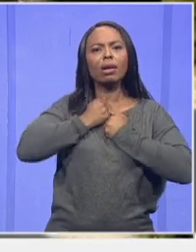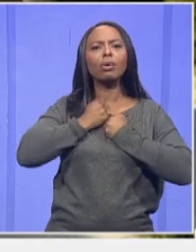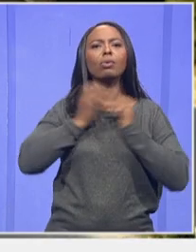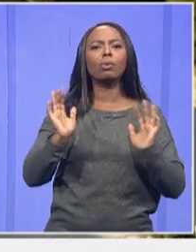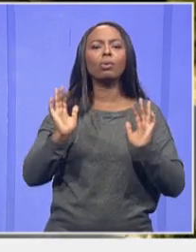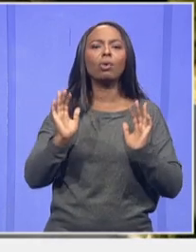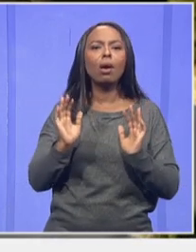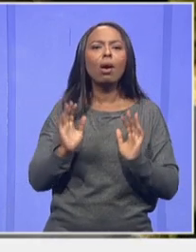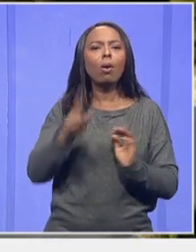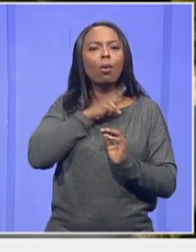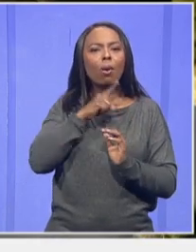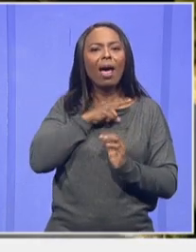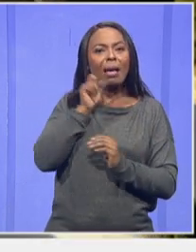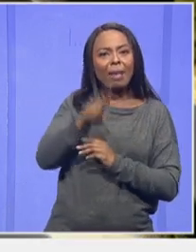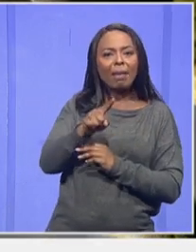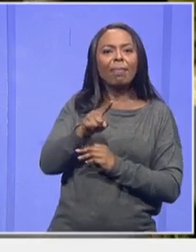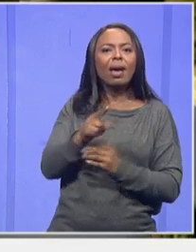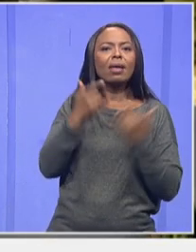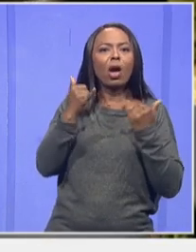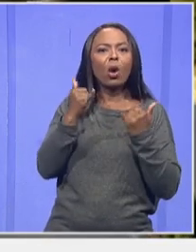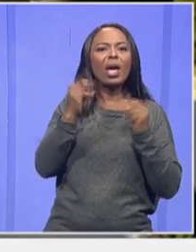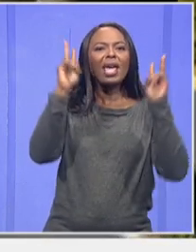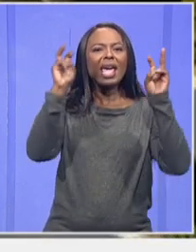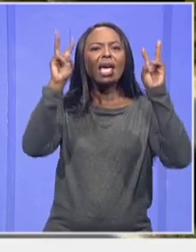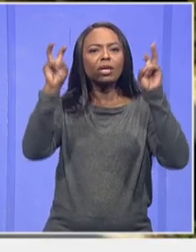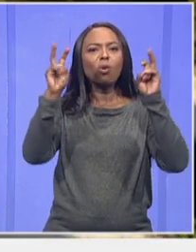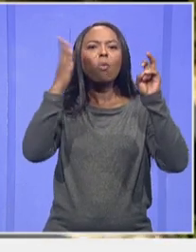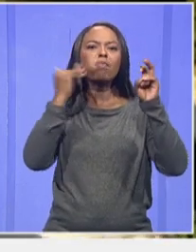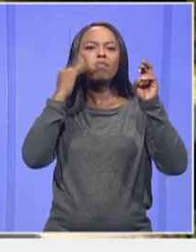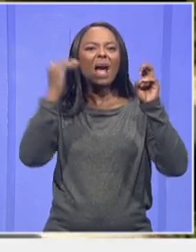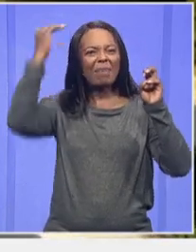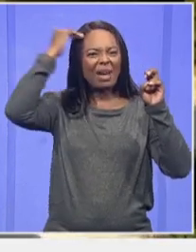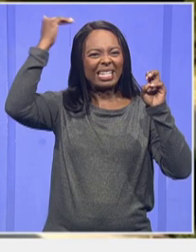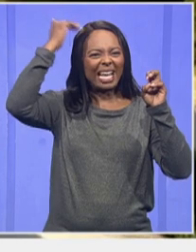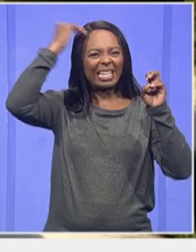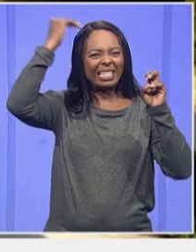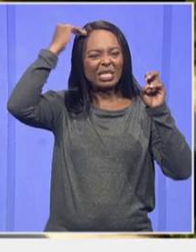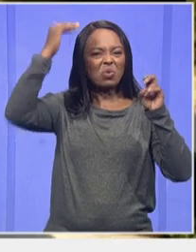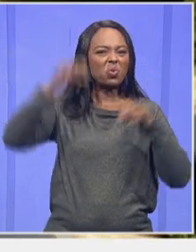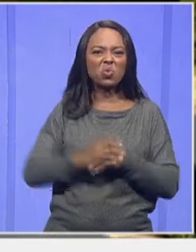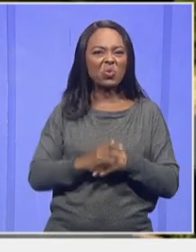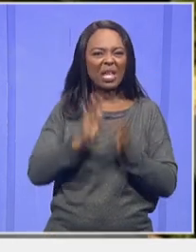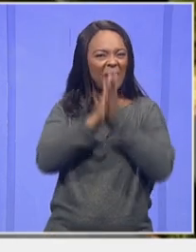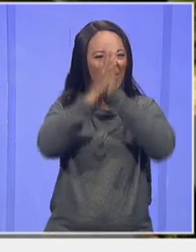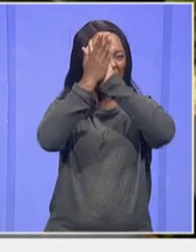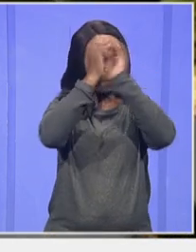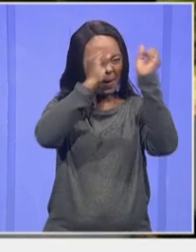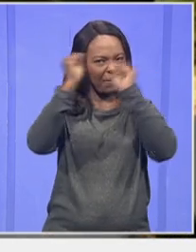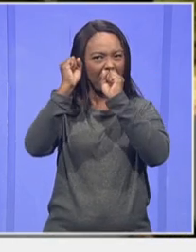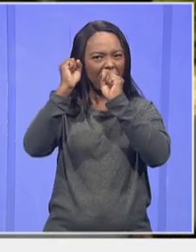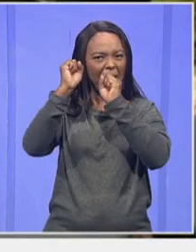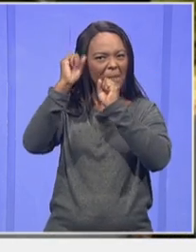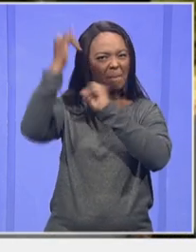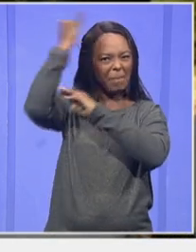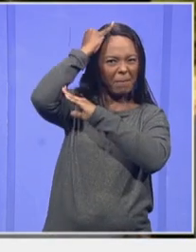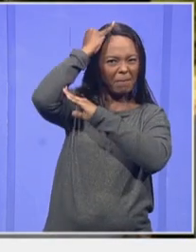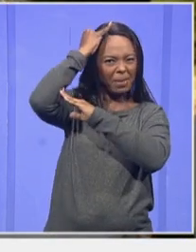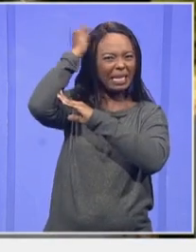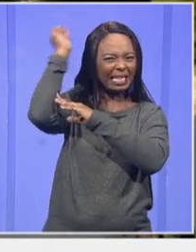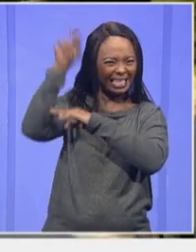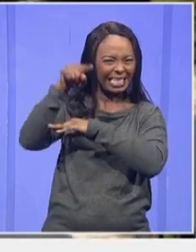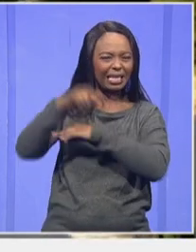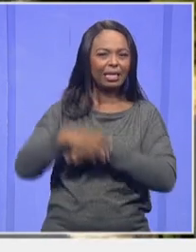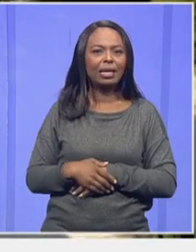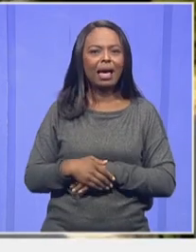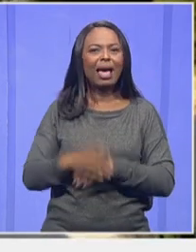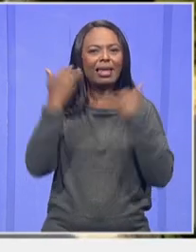the issue of colonial mentality is still very deep-seated. So we need to acknowledge that we need to gain